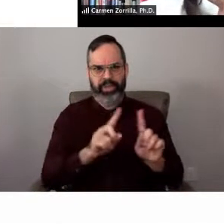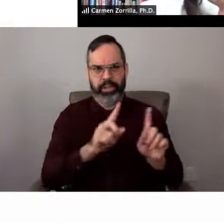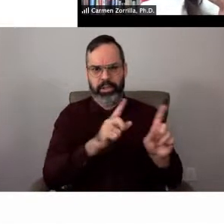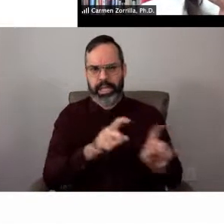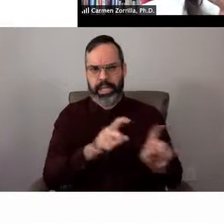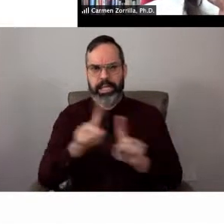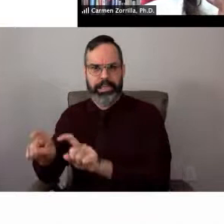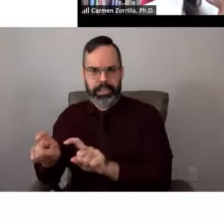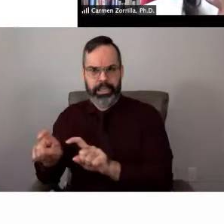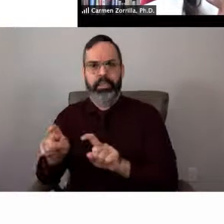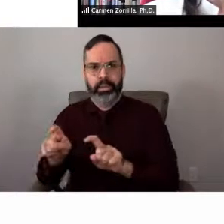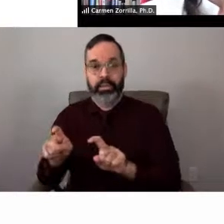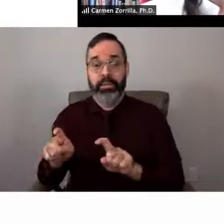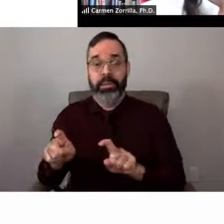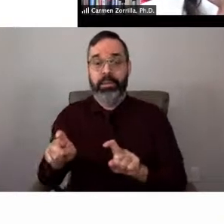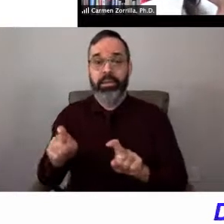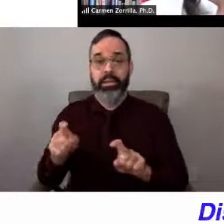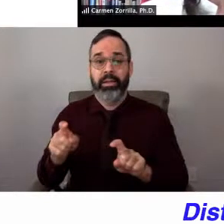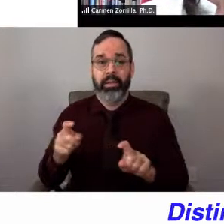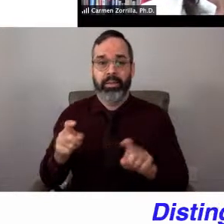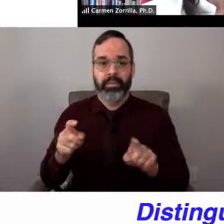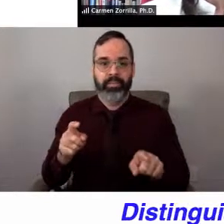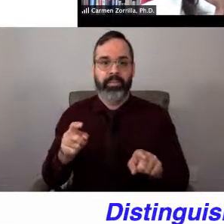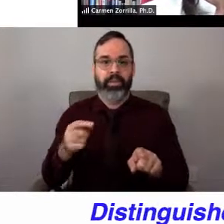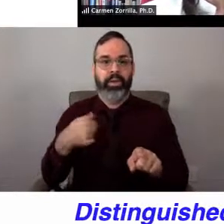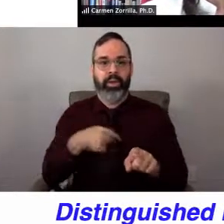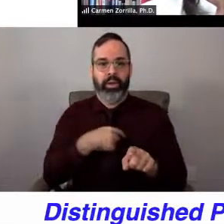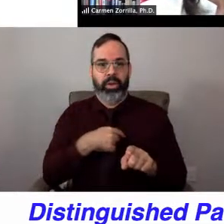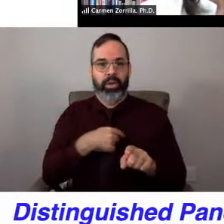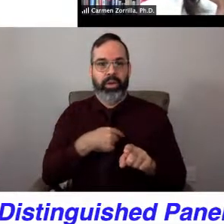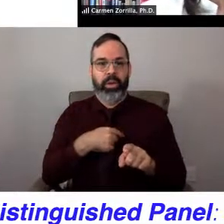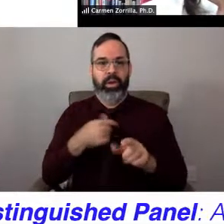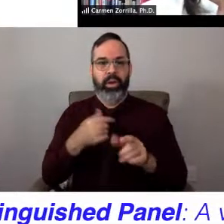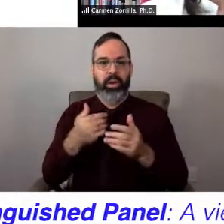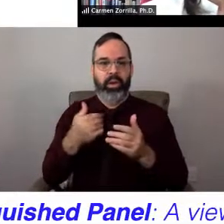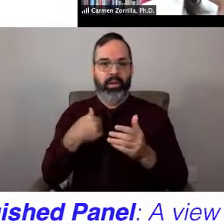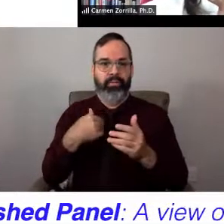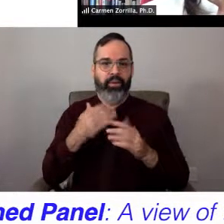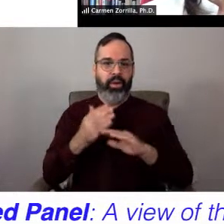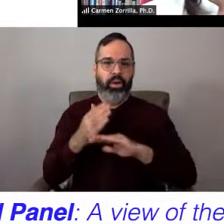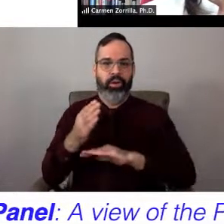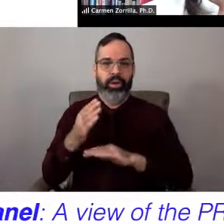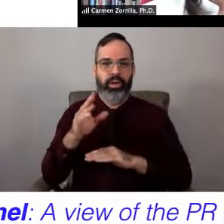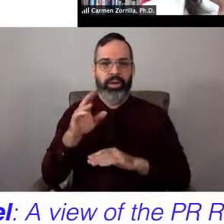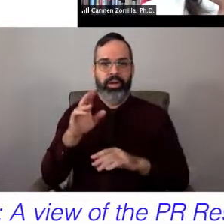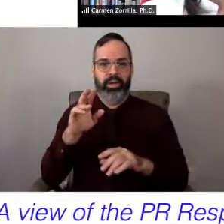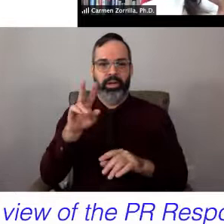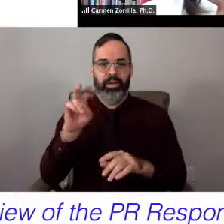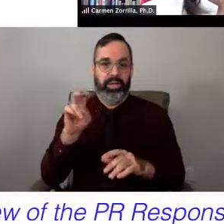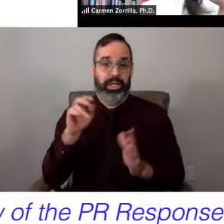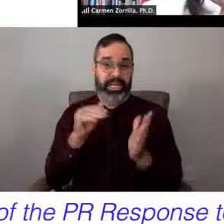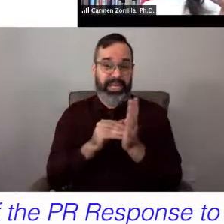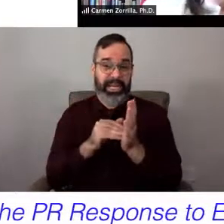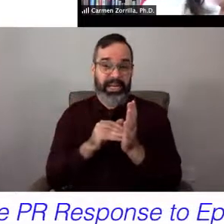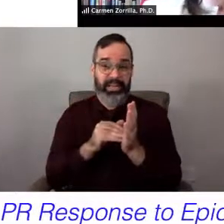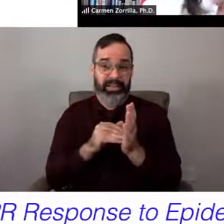we have more than 200,000 deaths in the US, because this was preventable, and it is preventable. And so